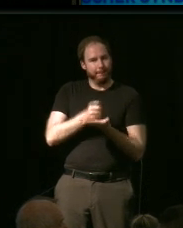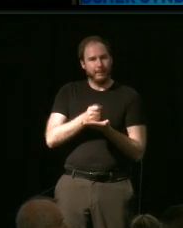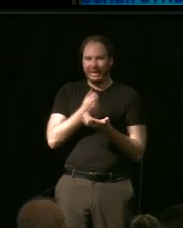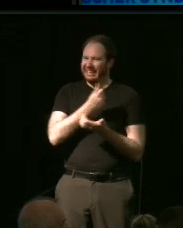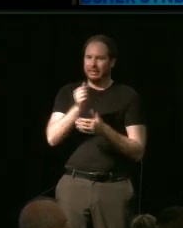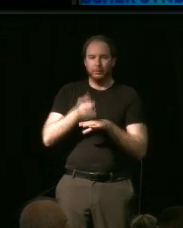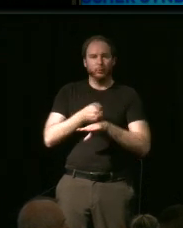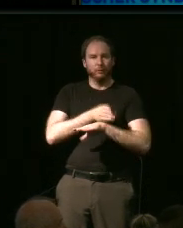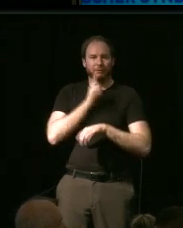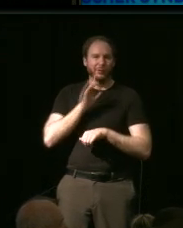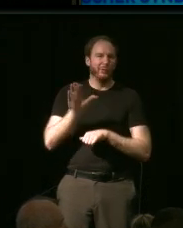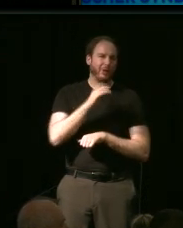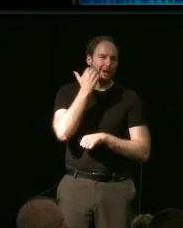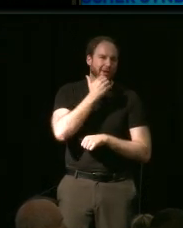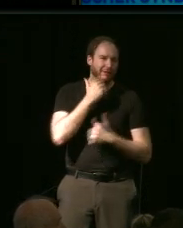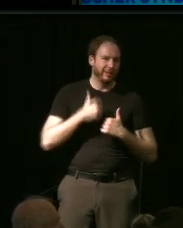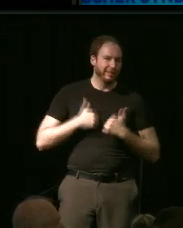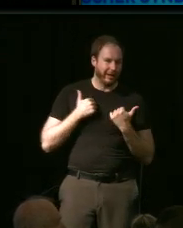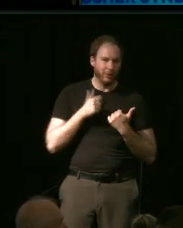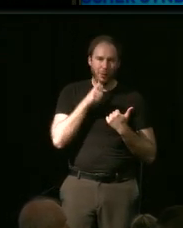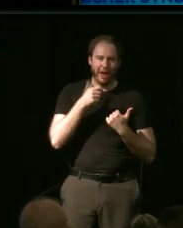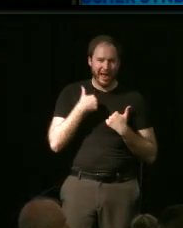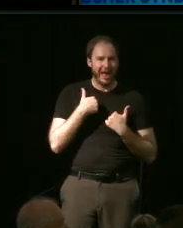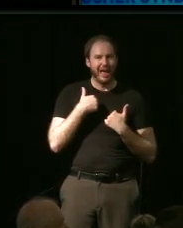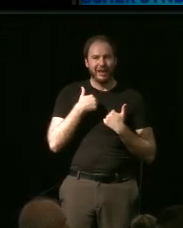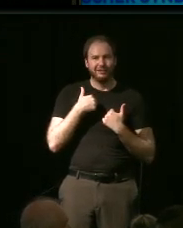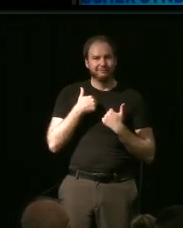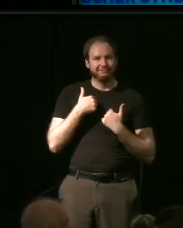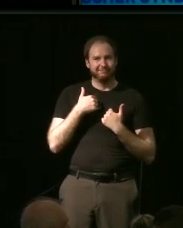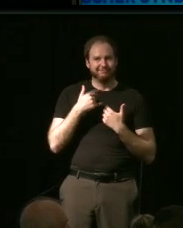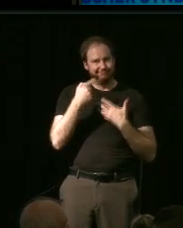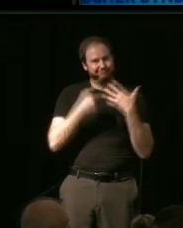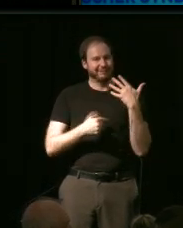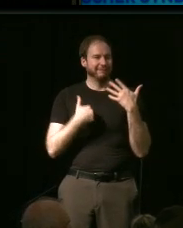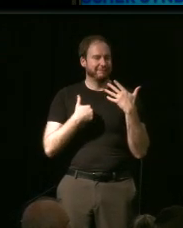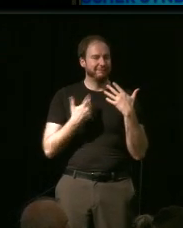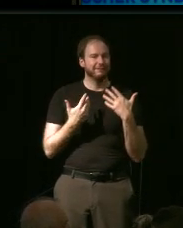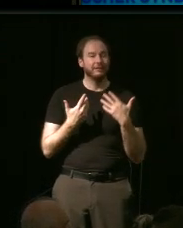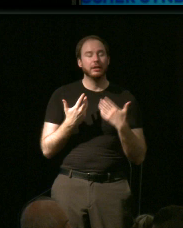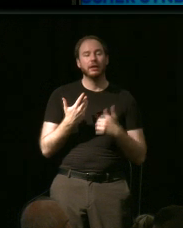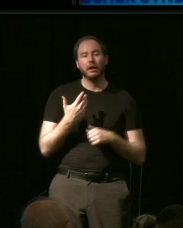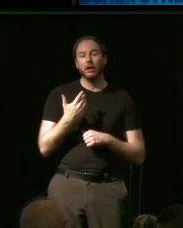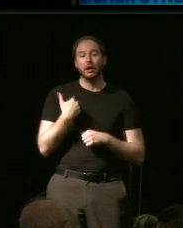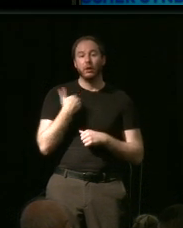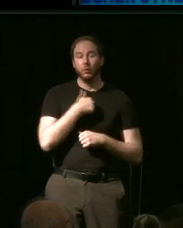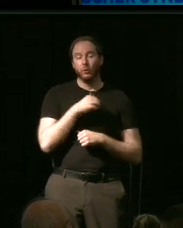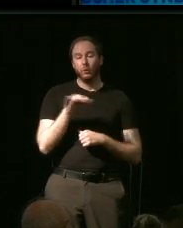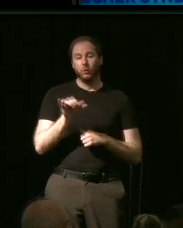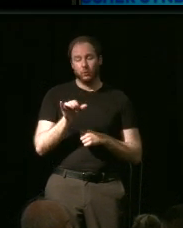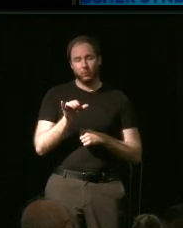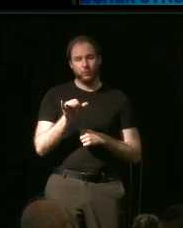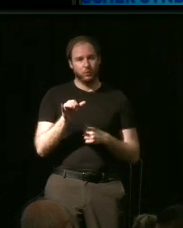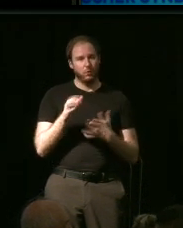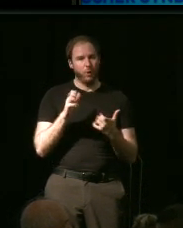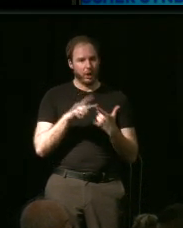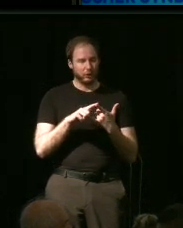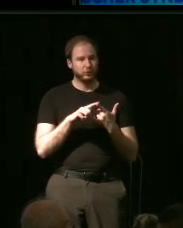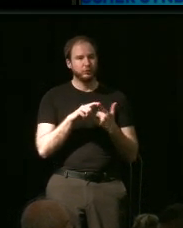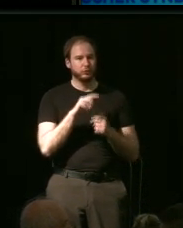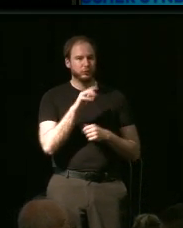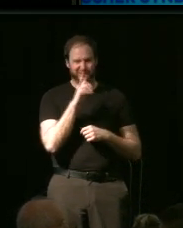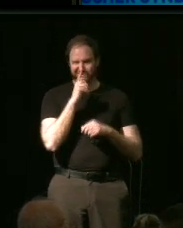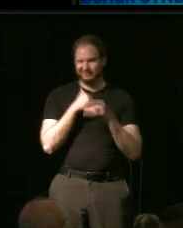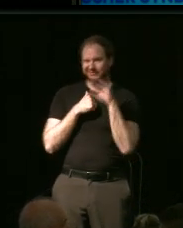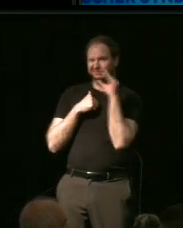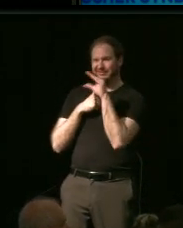improvements for daily life for individuals with these rare conditions. As part of that, we are working on trying to obtain some grant funding